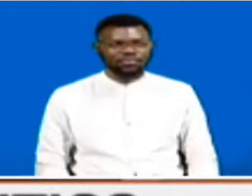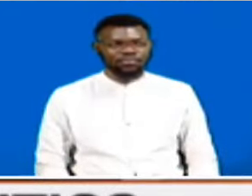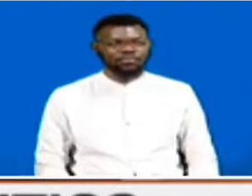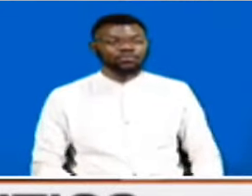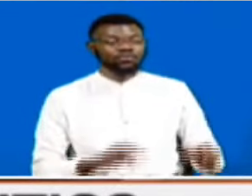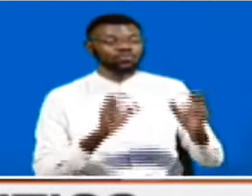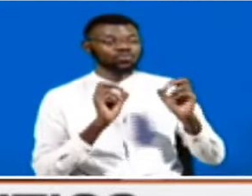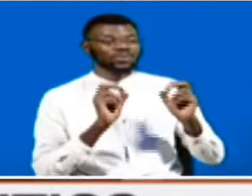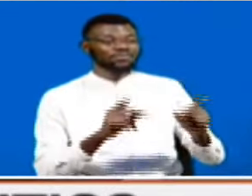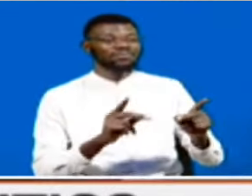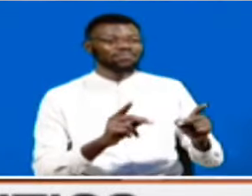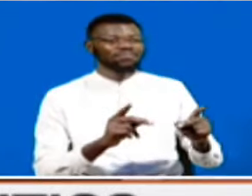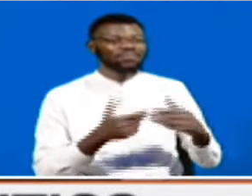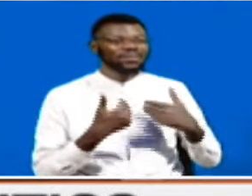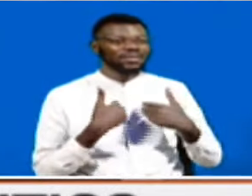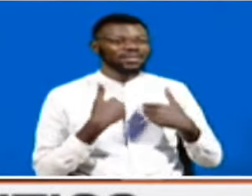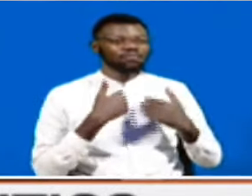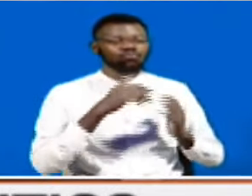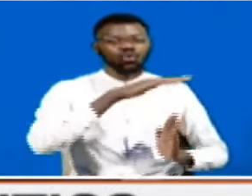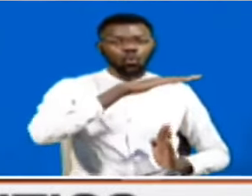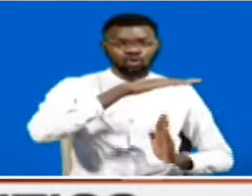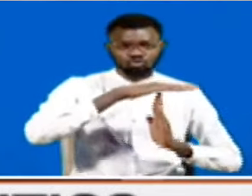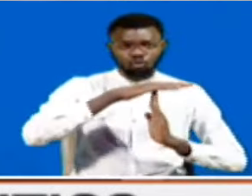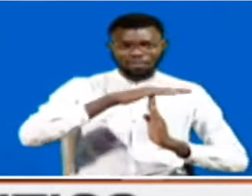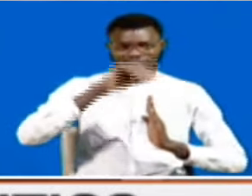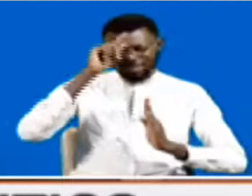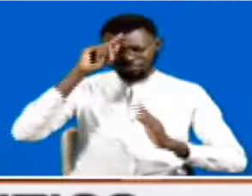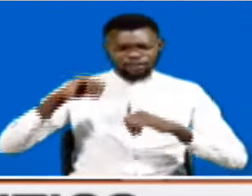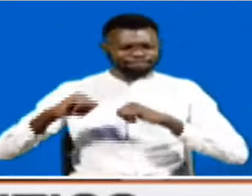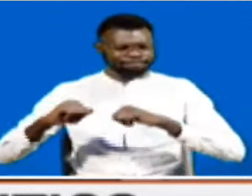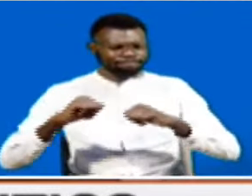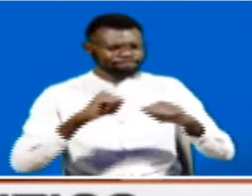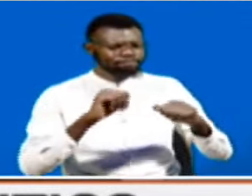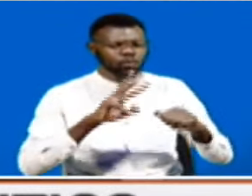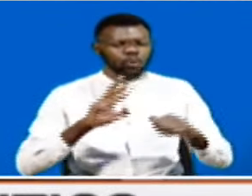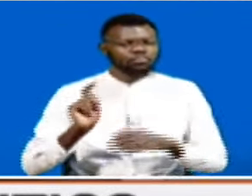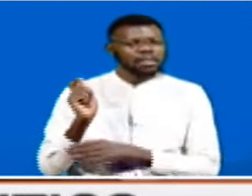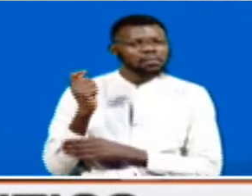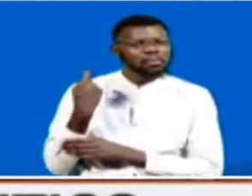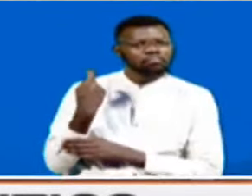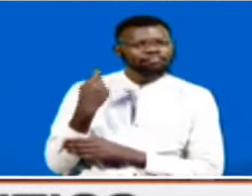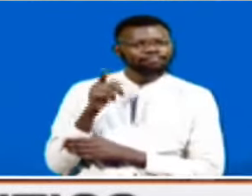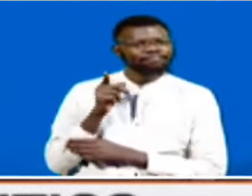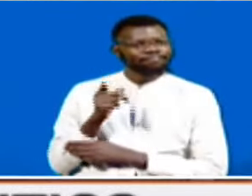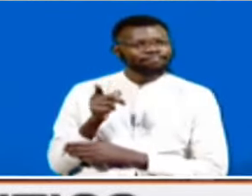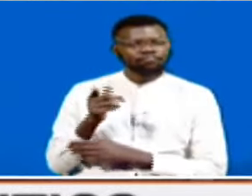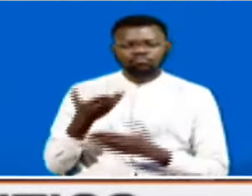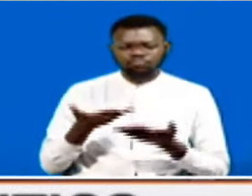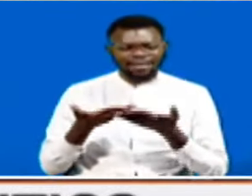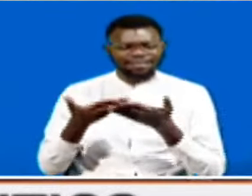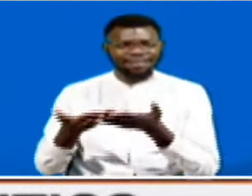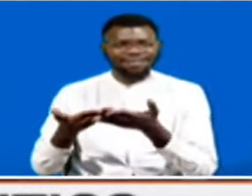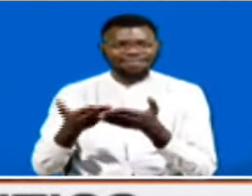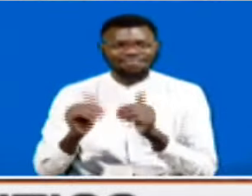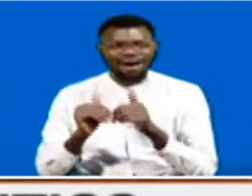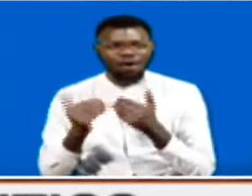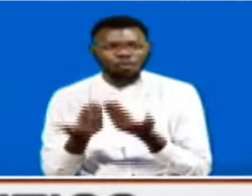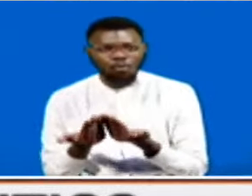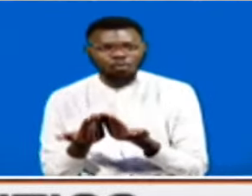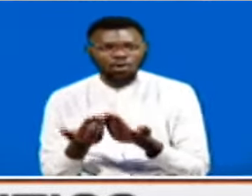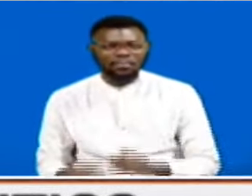fact that we have very many top government officials from Western Kenya, how has that also impacted? Which top? From this.